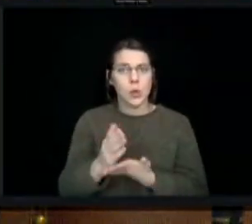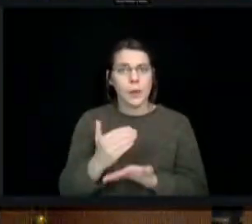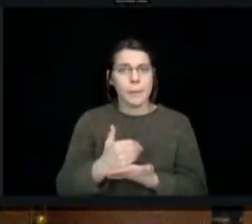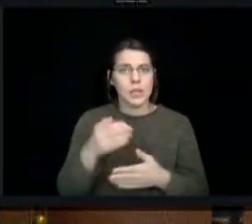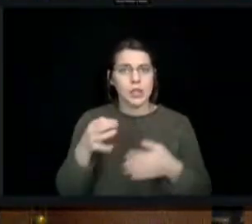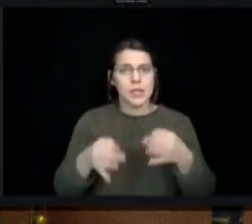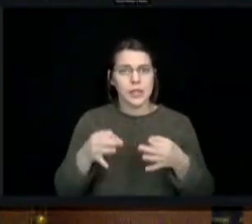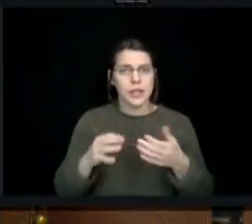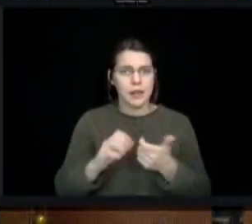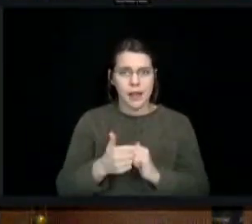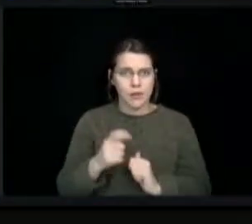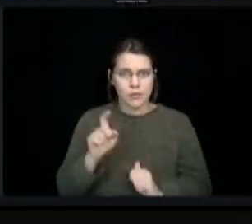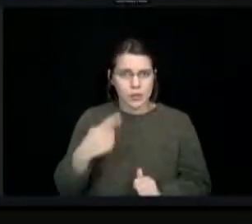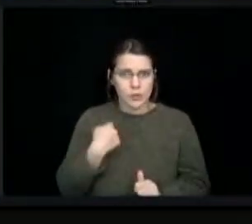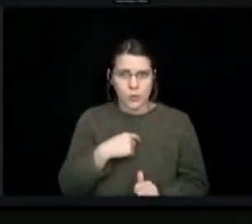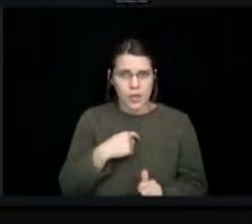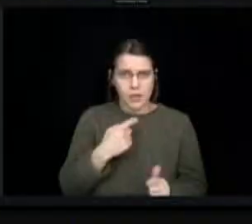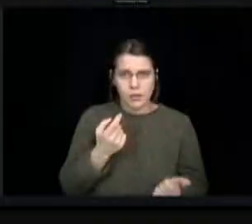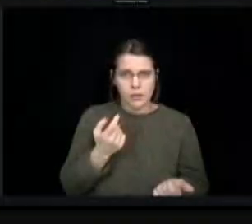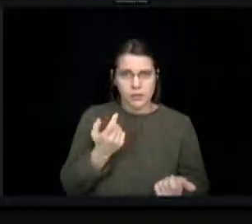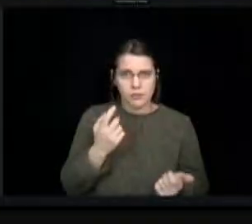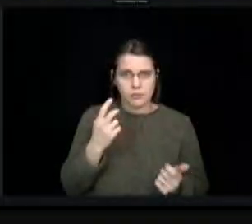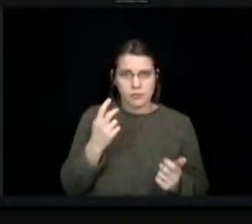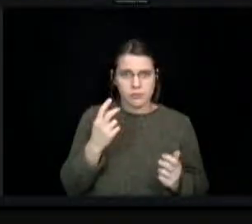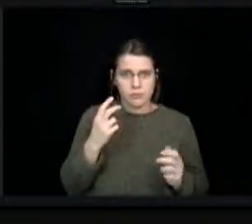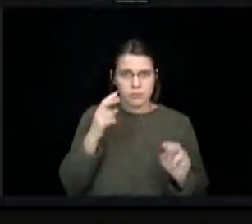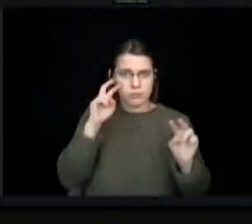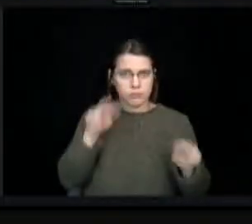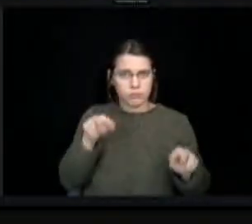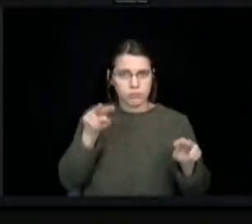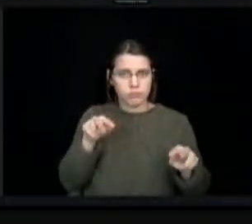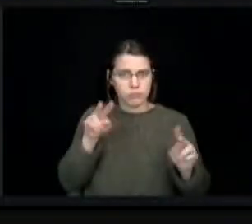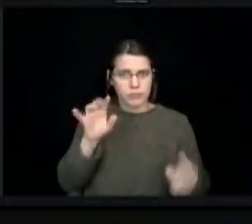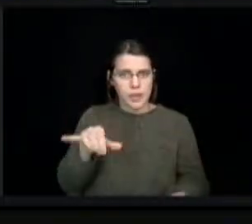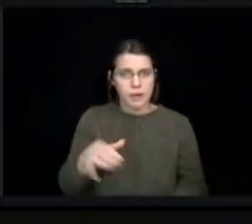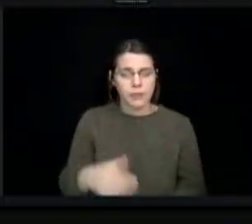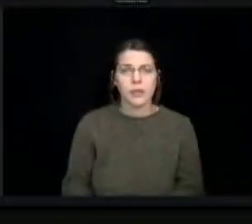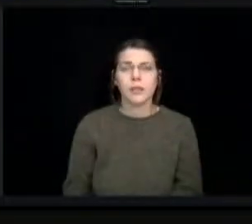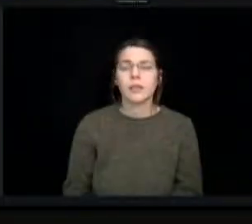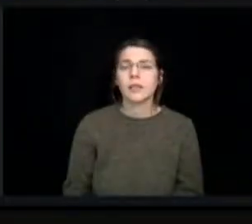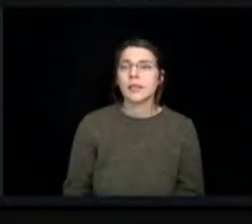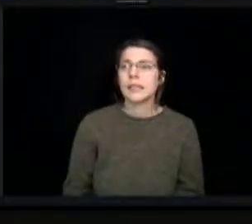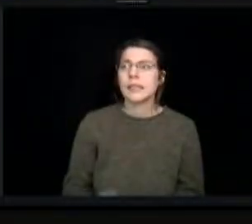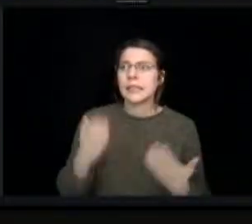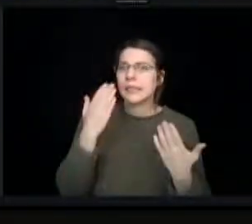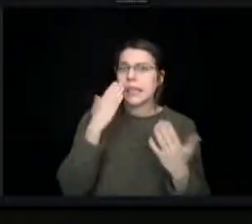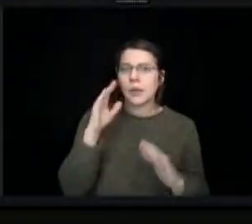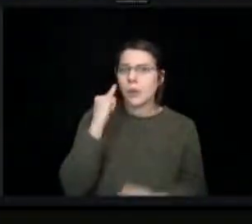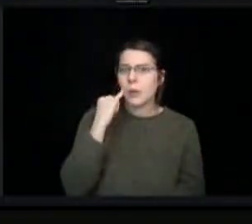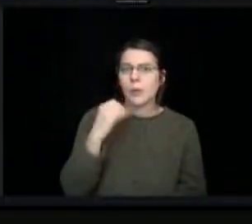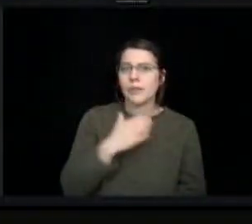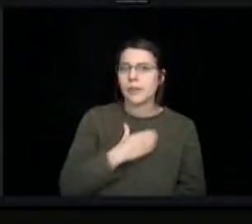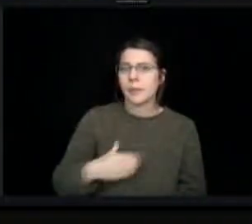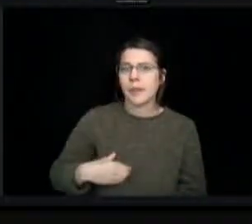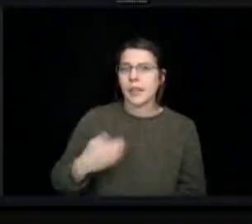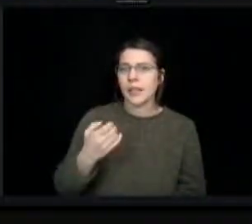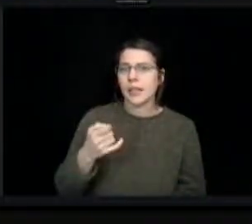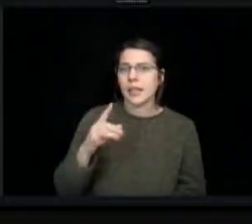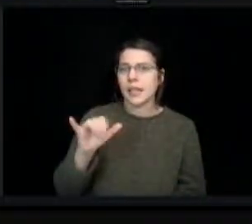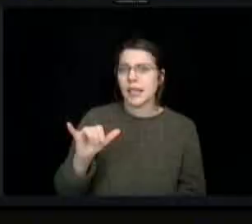that? I mean, I don't know that Mayor Gainey has attended, the previous budget